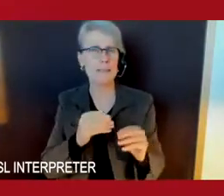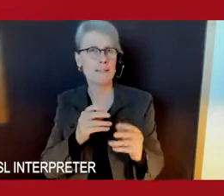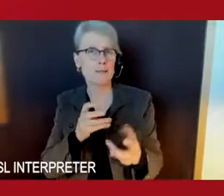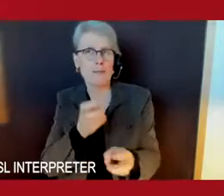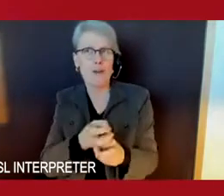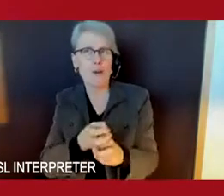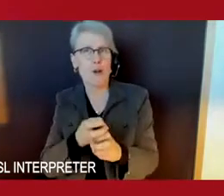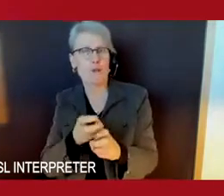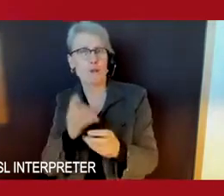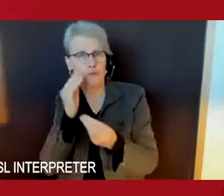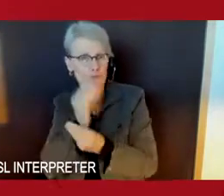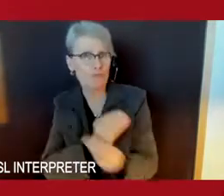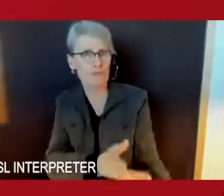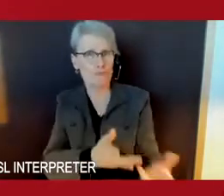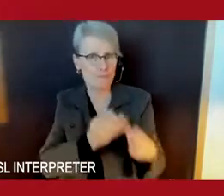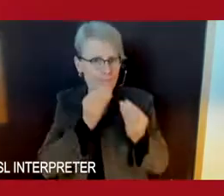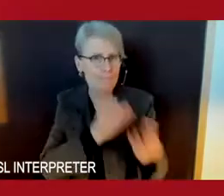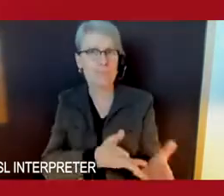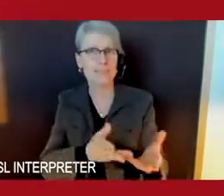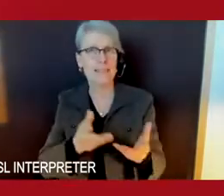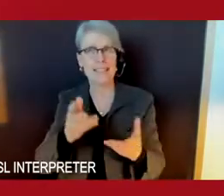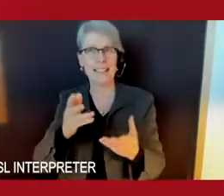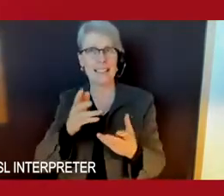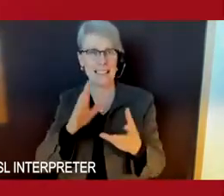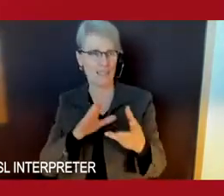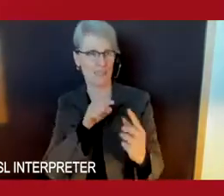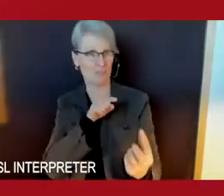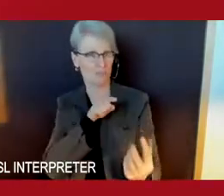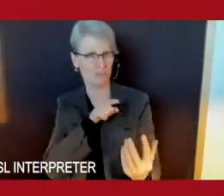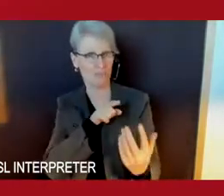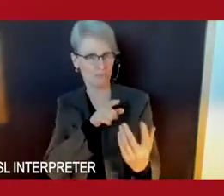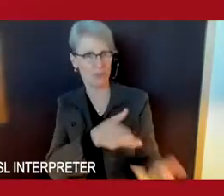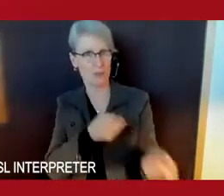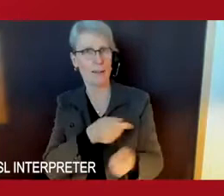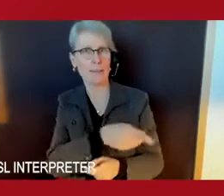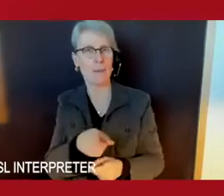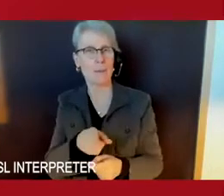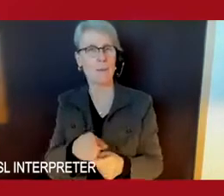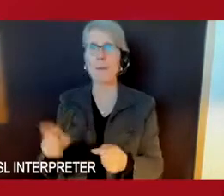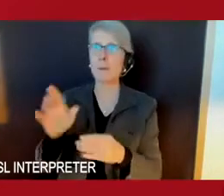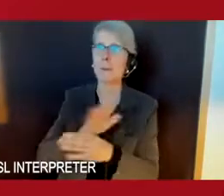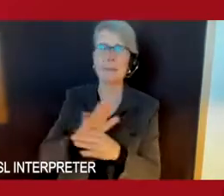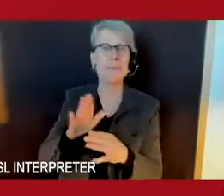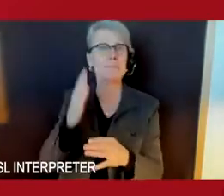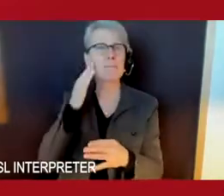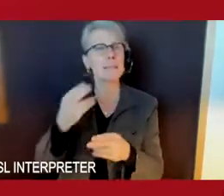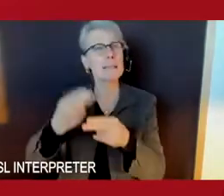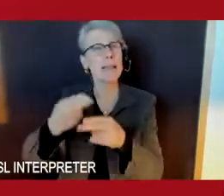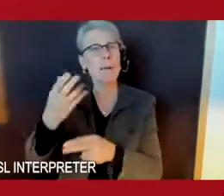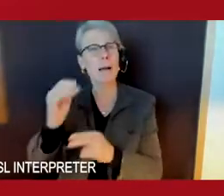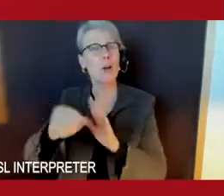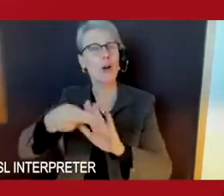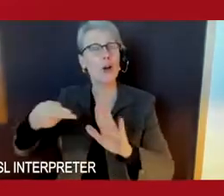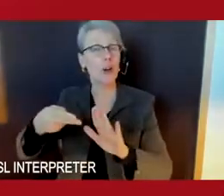very, very difficult now to actually have a broadcast message to these islands. So businesses do not